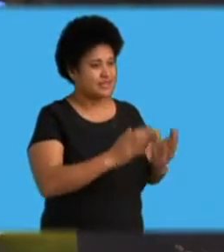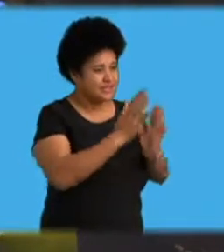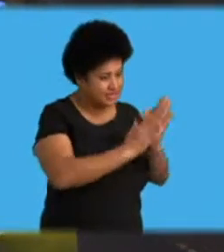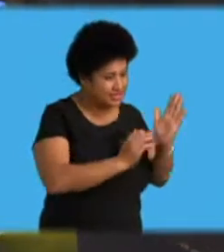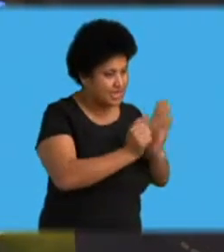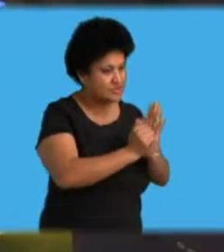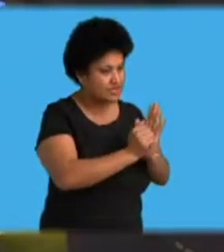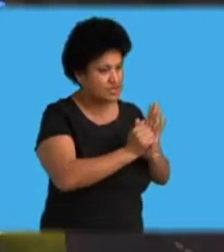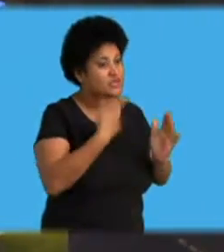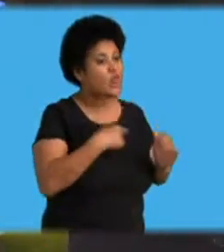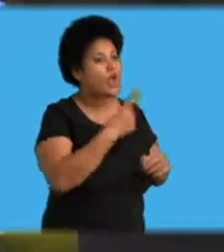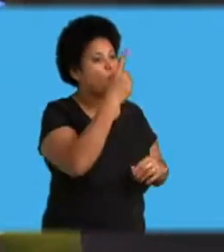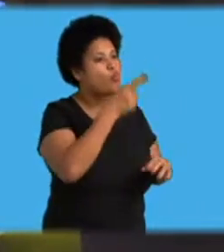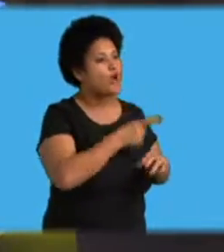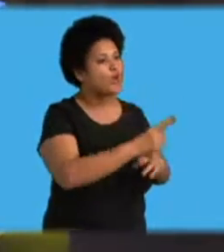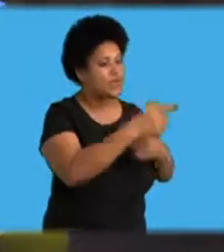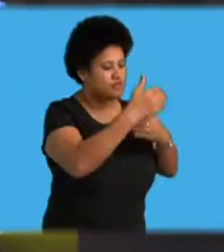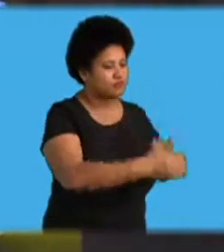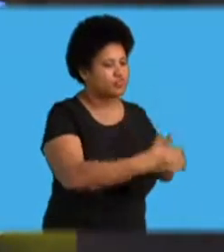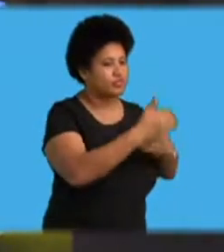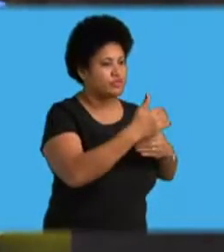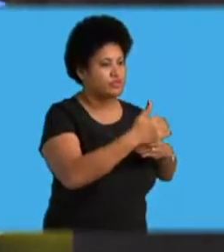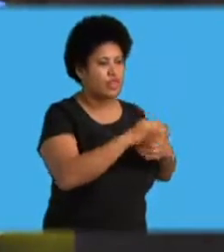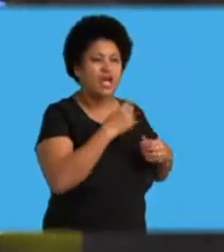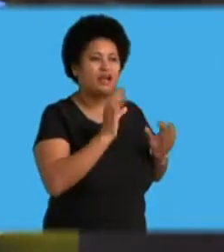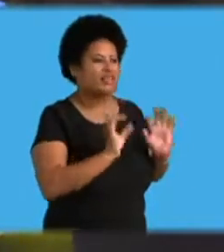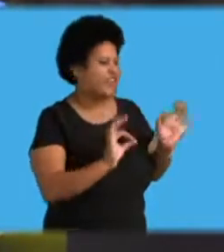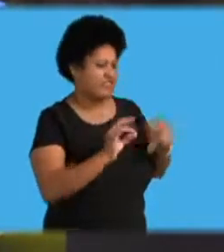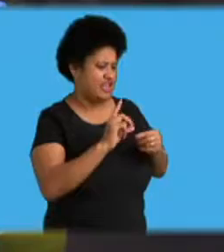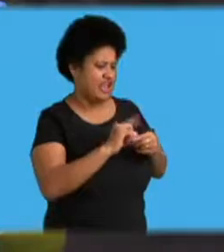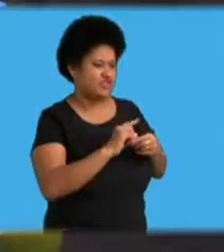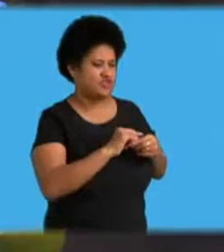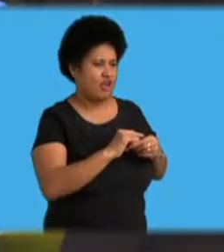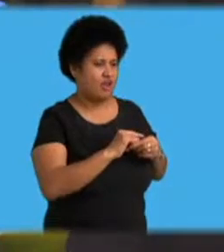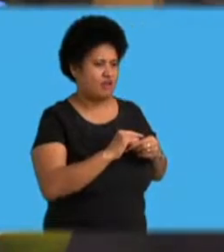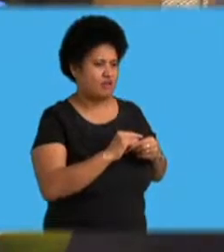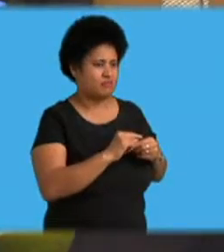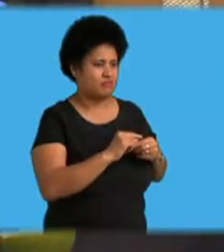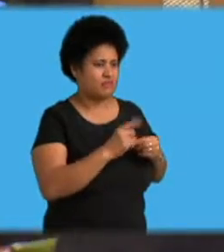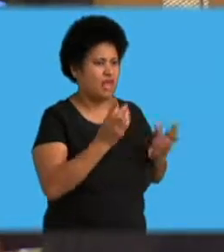1 week time for them to prepare. We didn't have to run extra class, additional classes. It's there. It's covered in the syllabus.